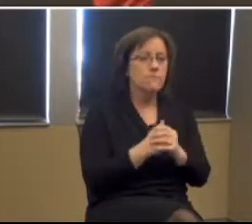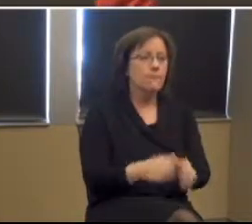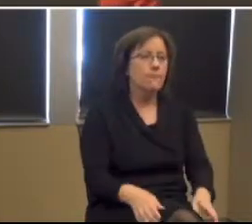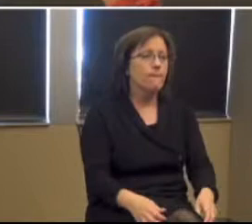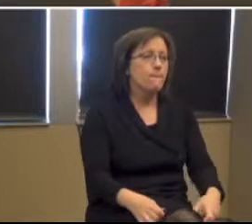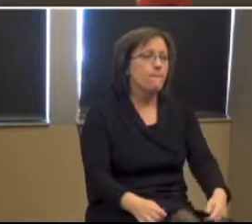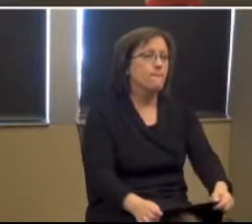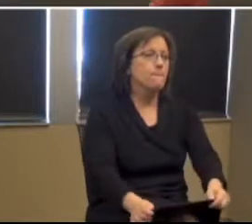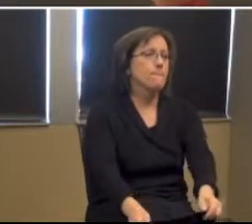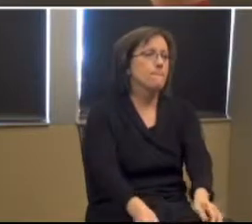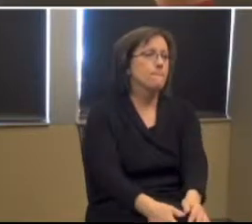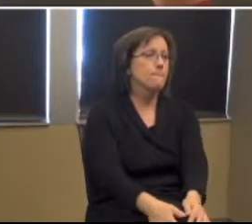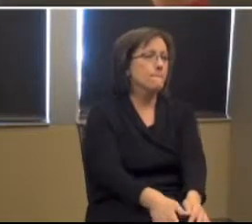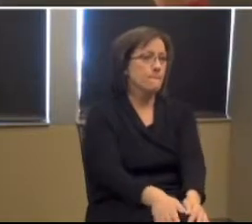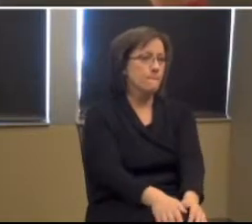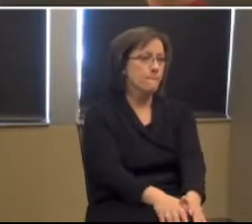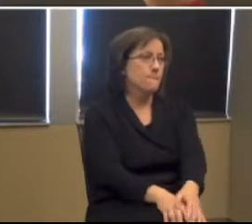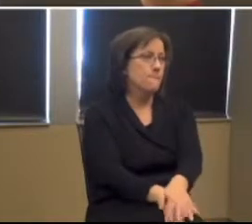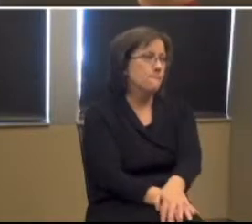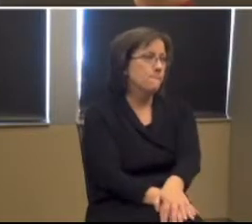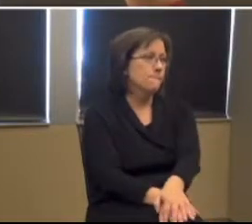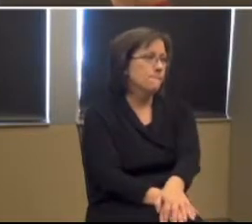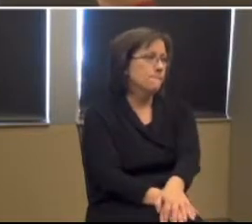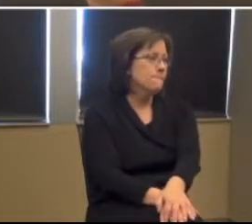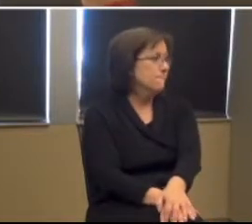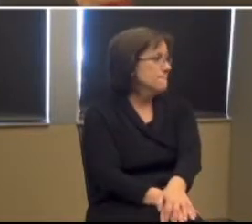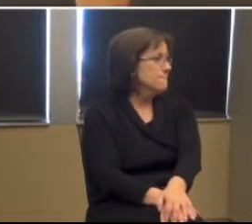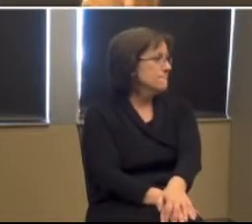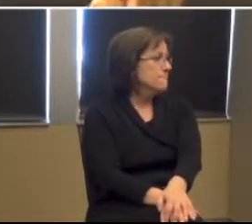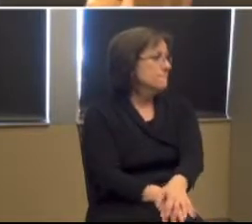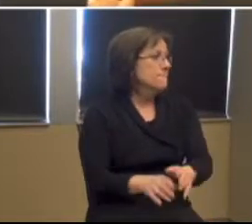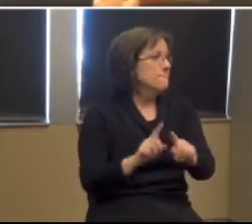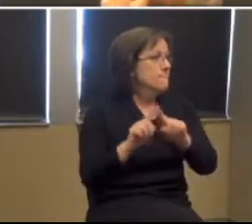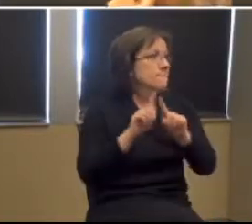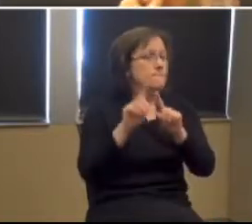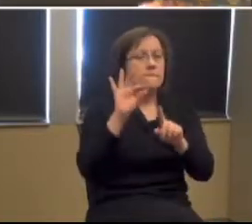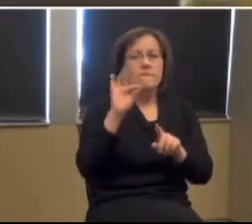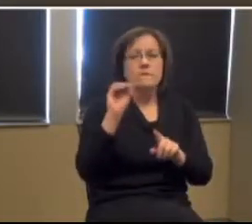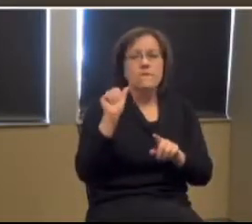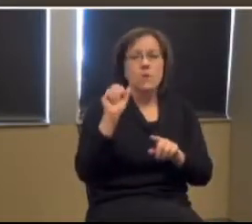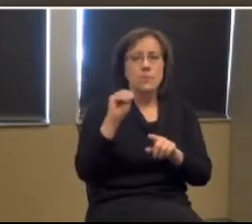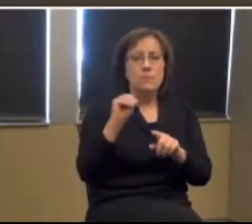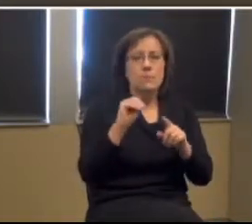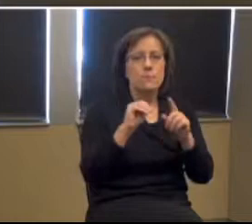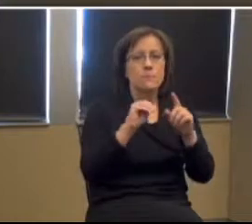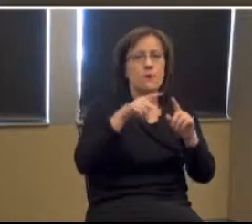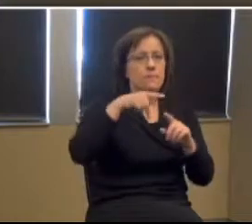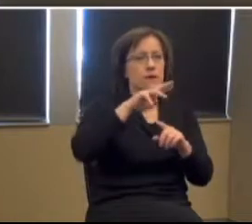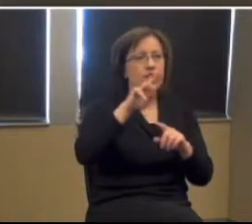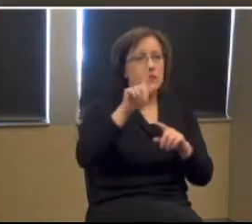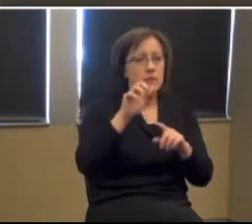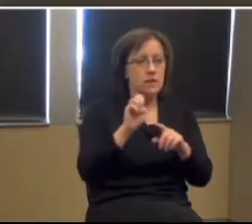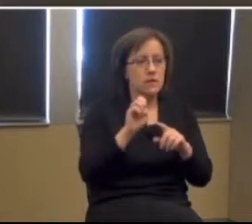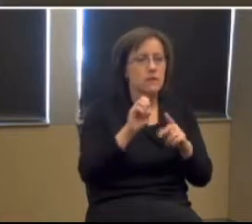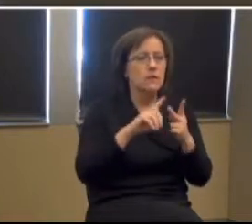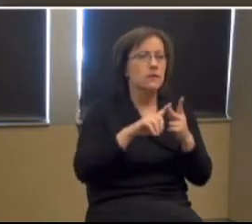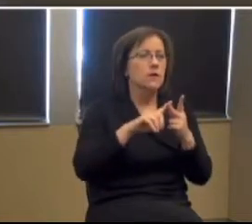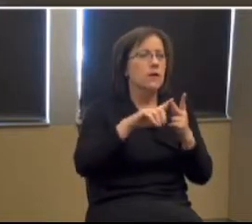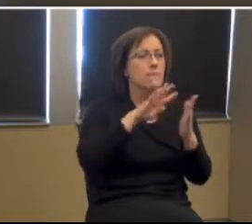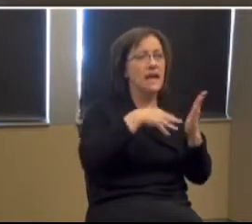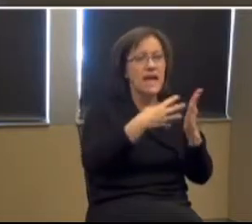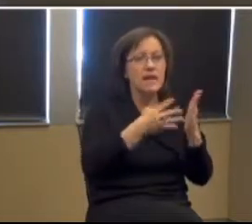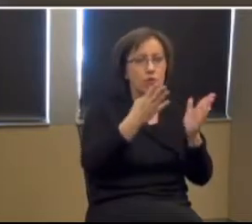scissors. Just puzzles, different foam puzzles. Patterning, could be alphabet, lots of different things.